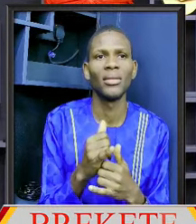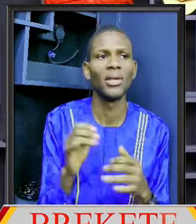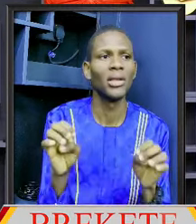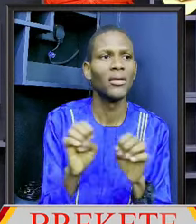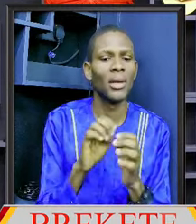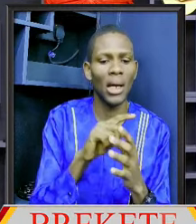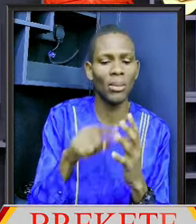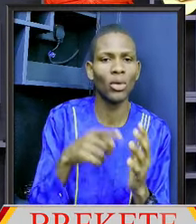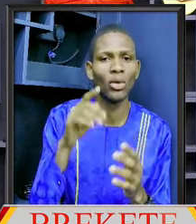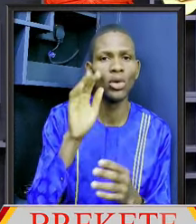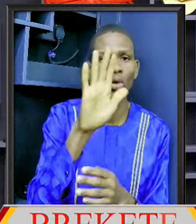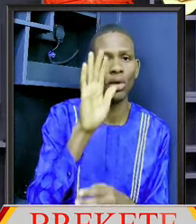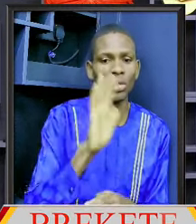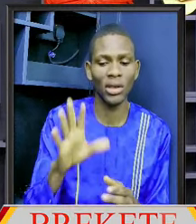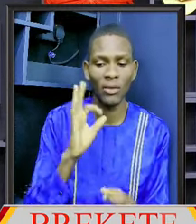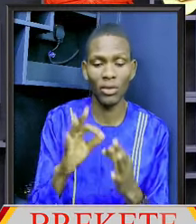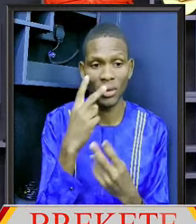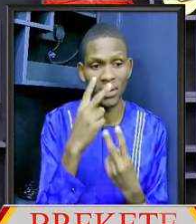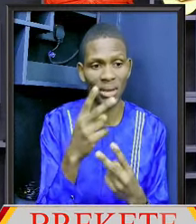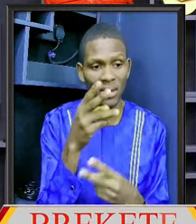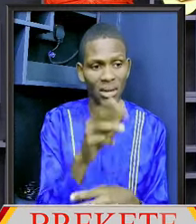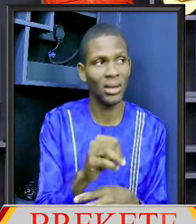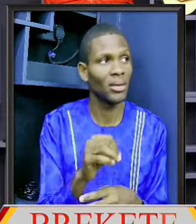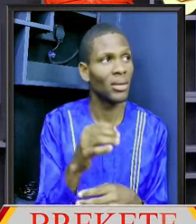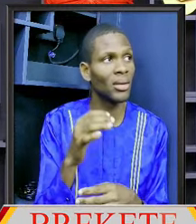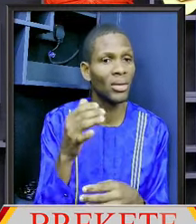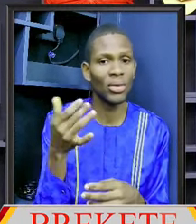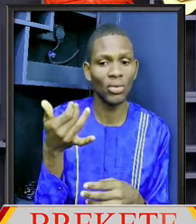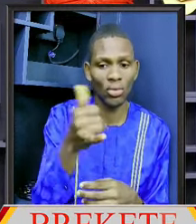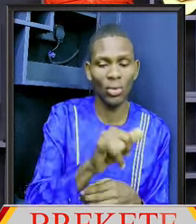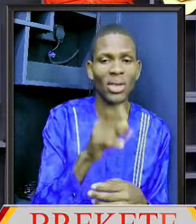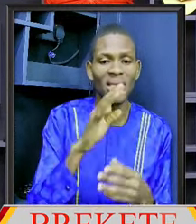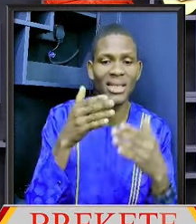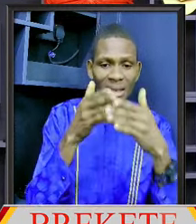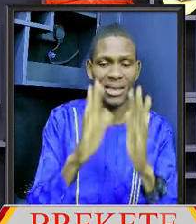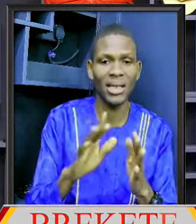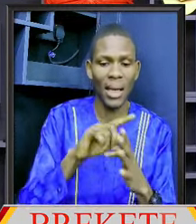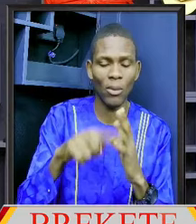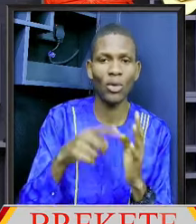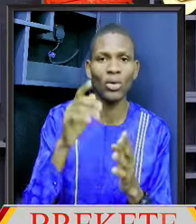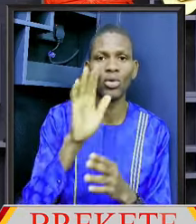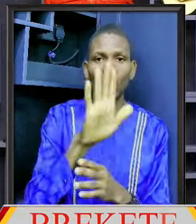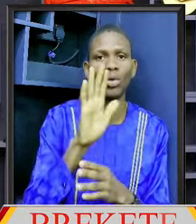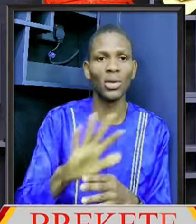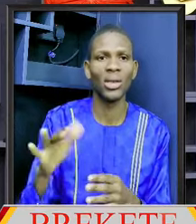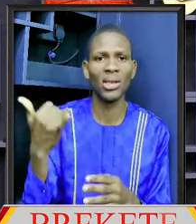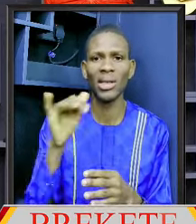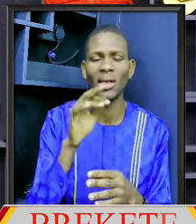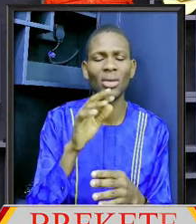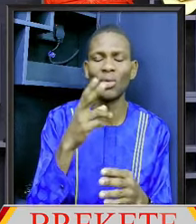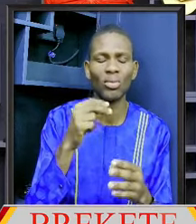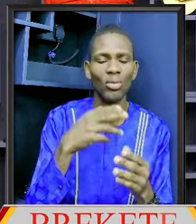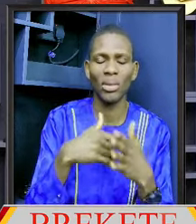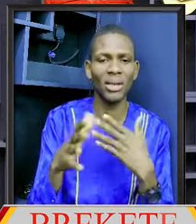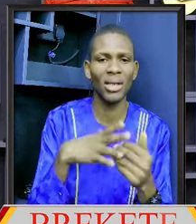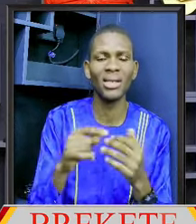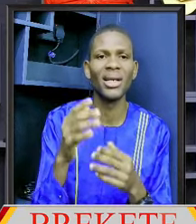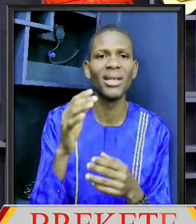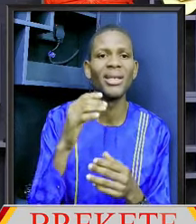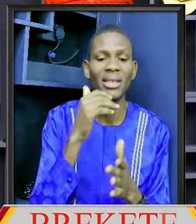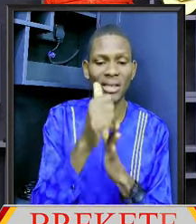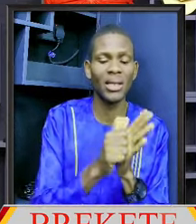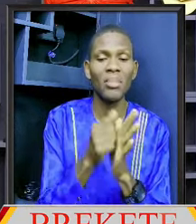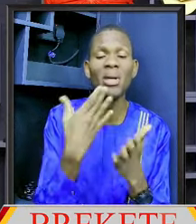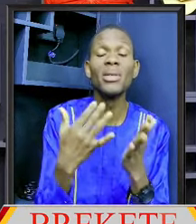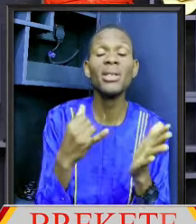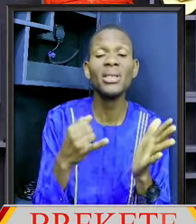even amongst your children, if you see them, those are the leaders amongst your children. It doesn't matter their age. Maybe now your